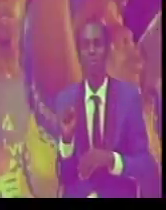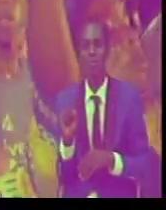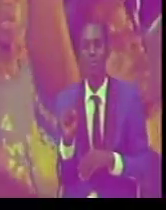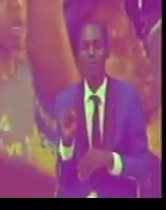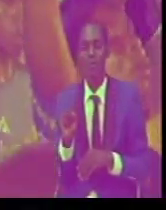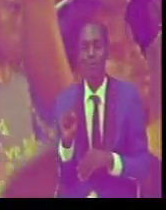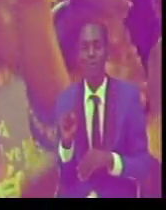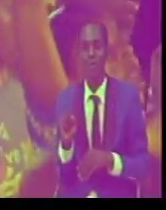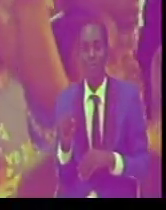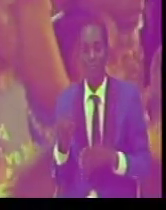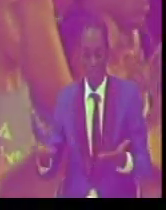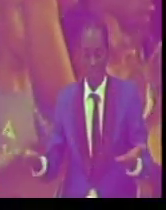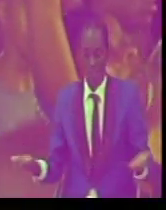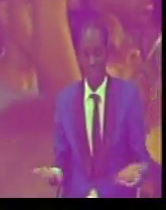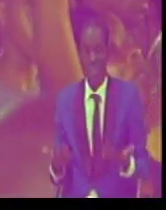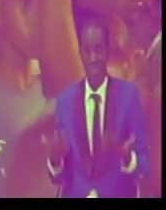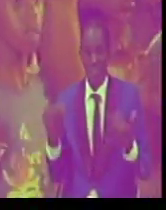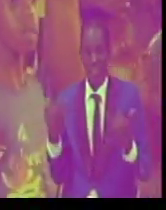miracle.